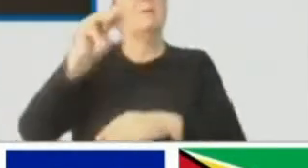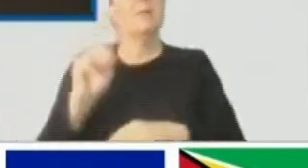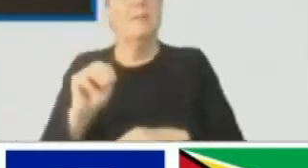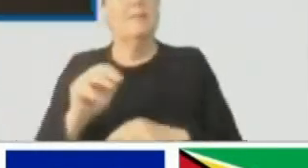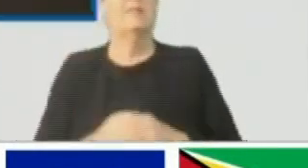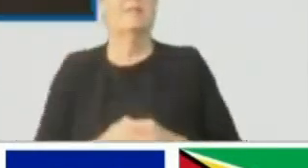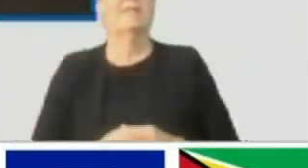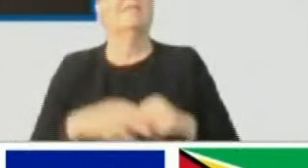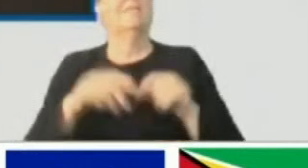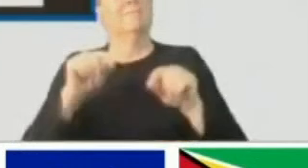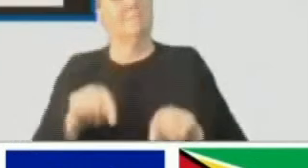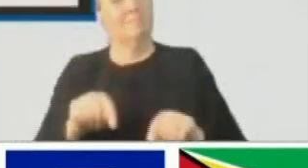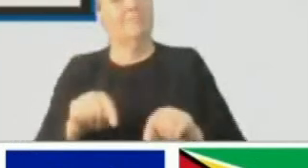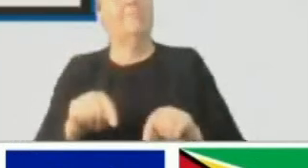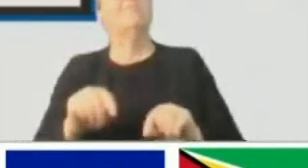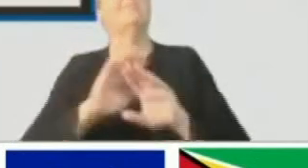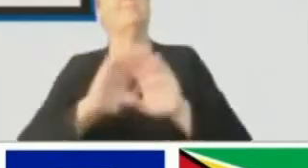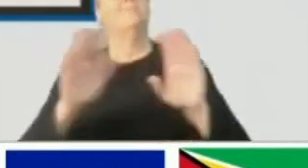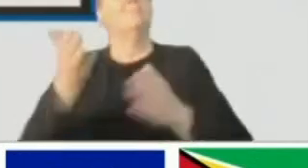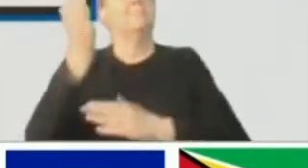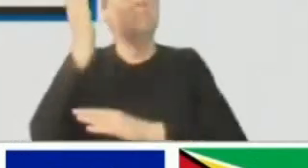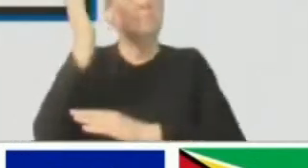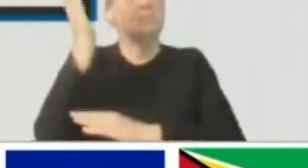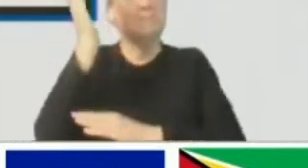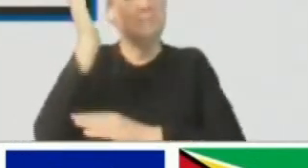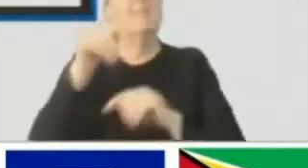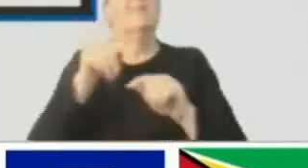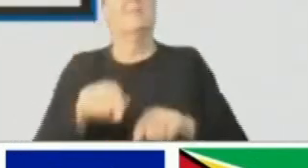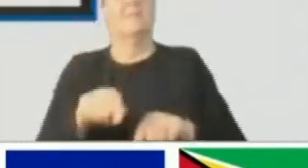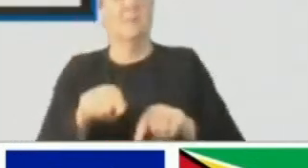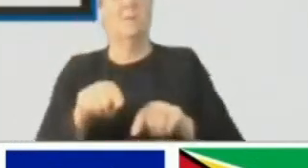closing ceremony this morning.